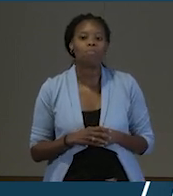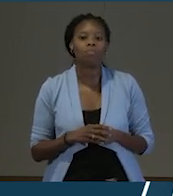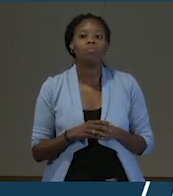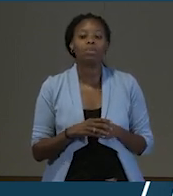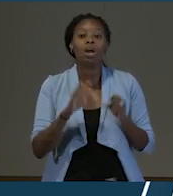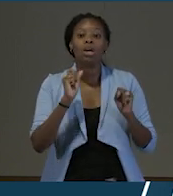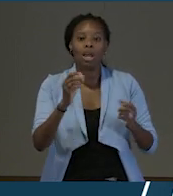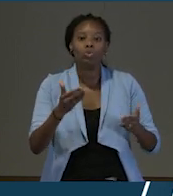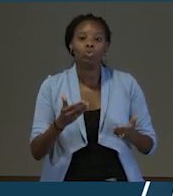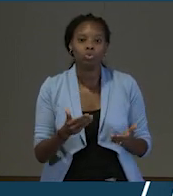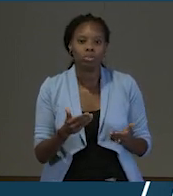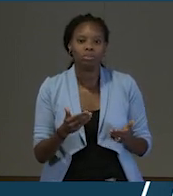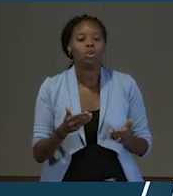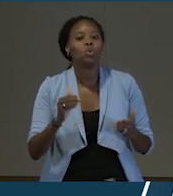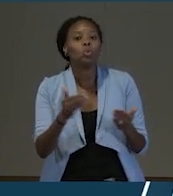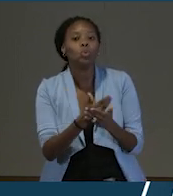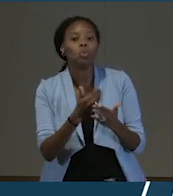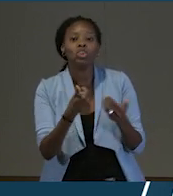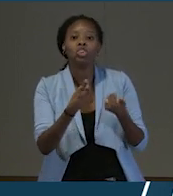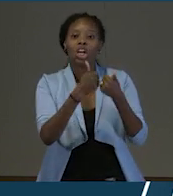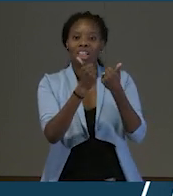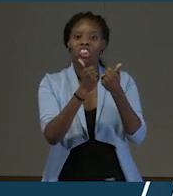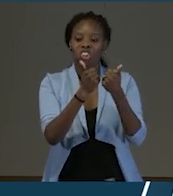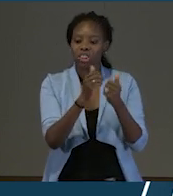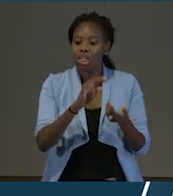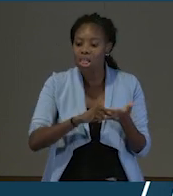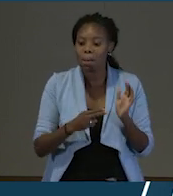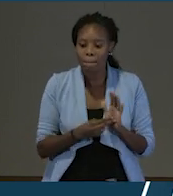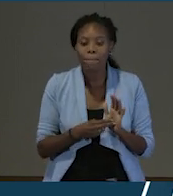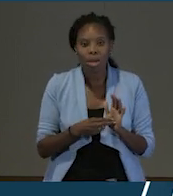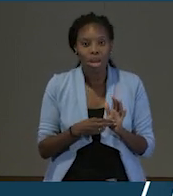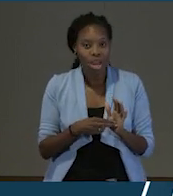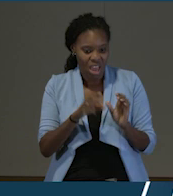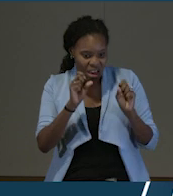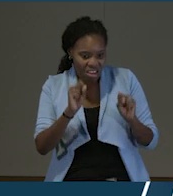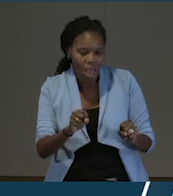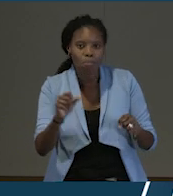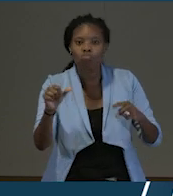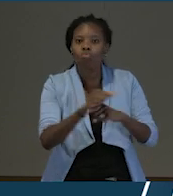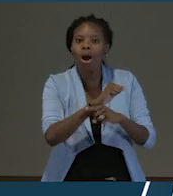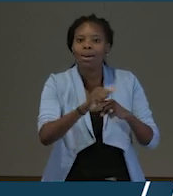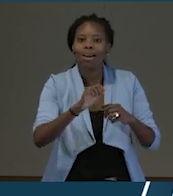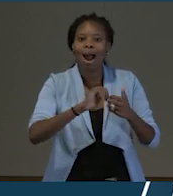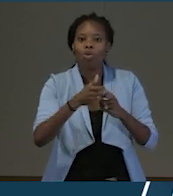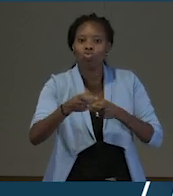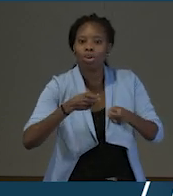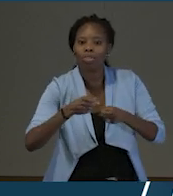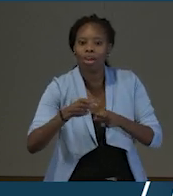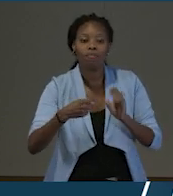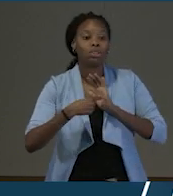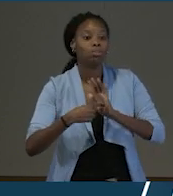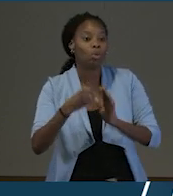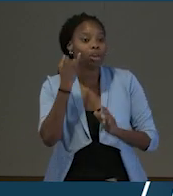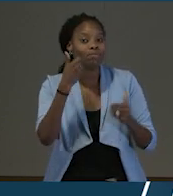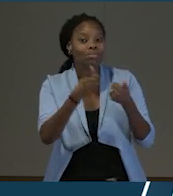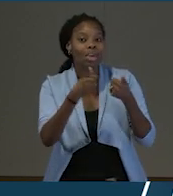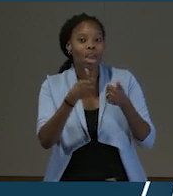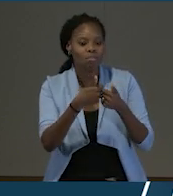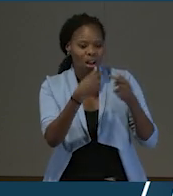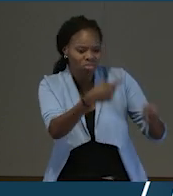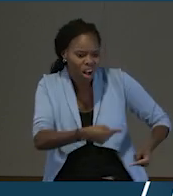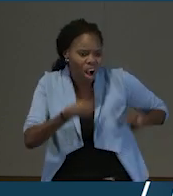in the play that may require them to regulate, like fixing a problem in a game, or maybe the tower keeps